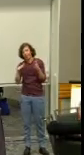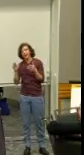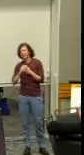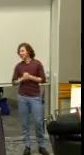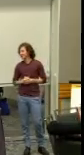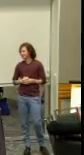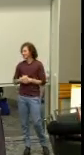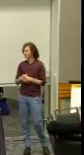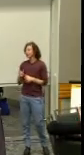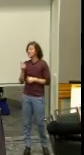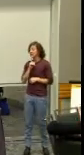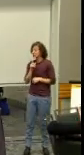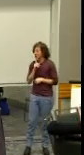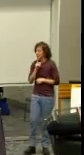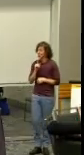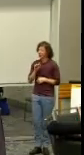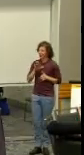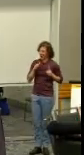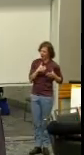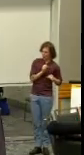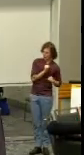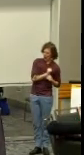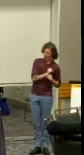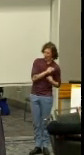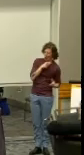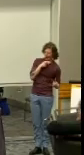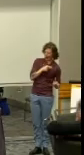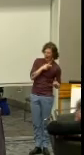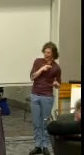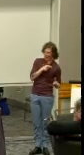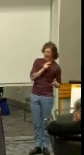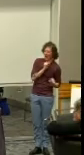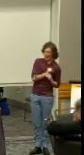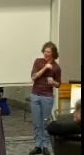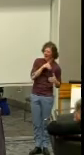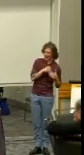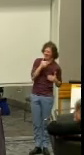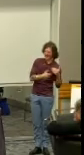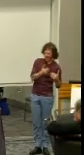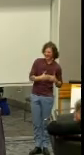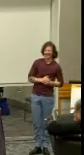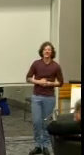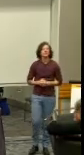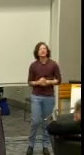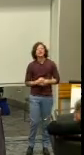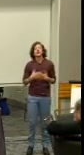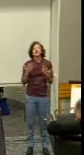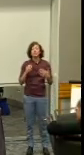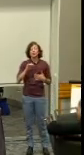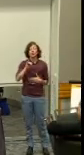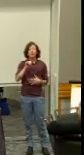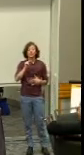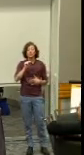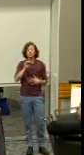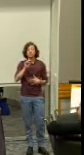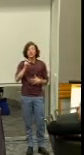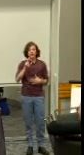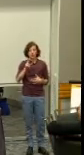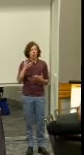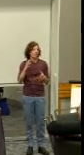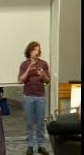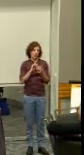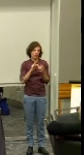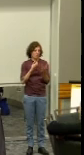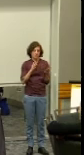yeah. Happy on the work, but yeah. All right. Okay, as Jennifer mentioned, there's not enough